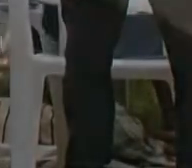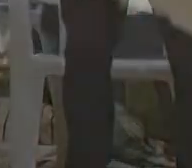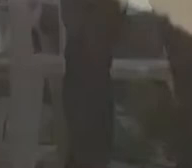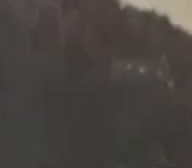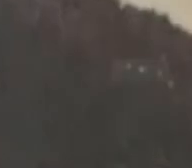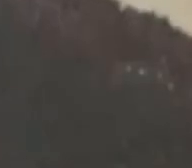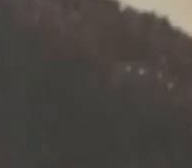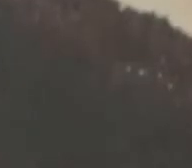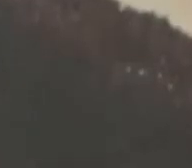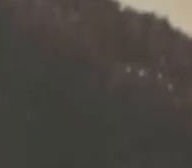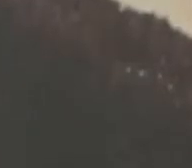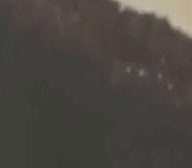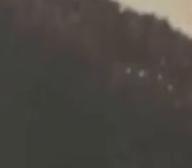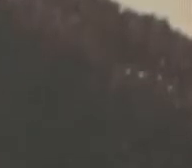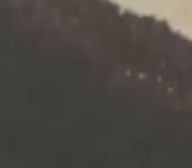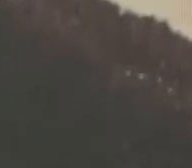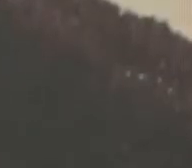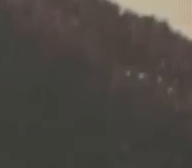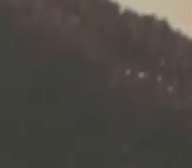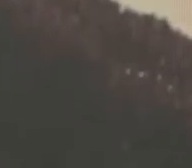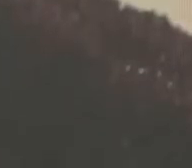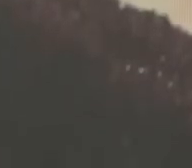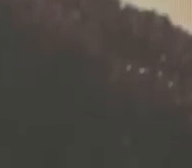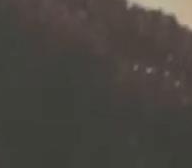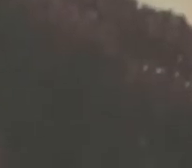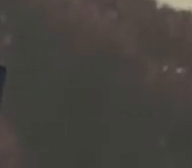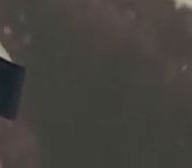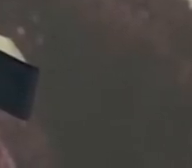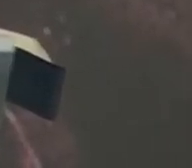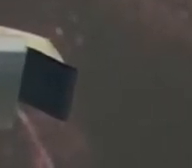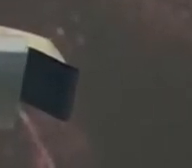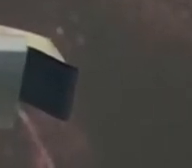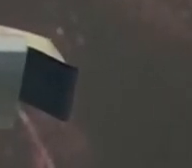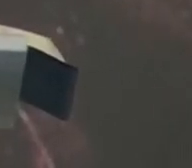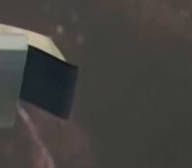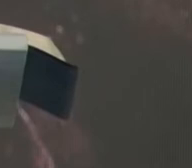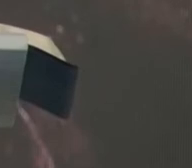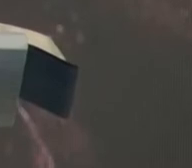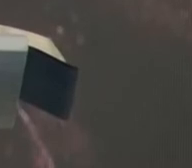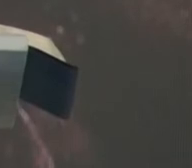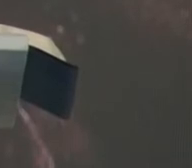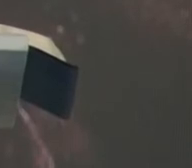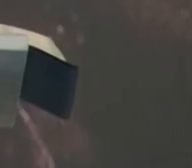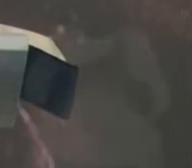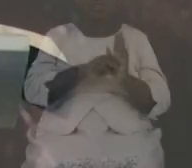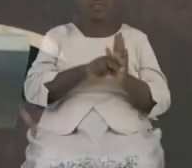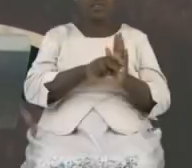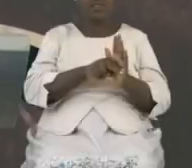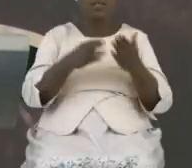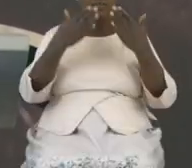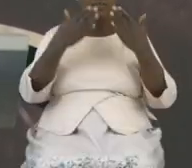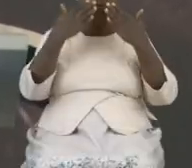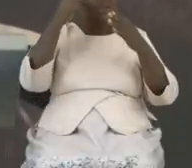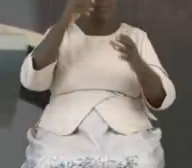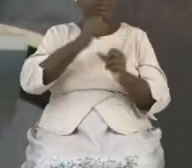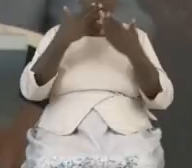Father, we thank you for this hour. We bless your name for your goodness. Thank you for your love. Thank you for